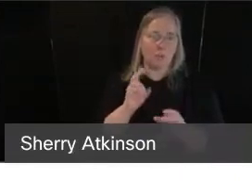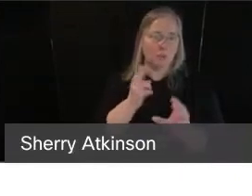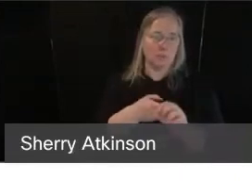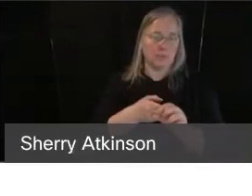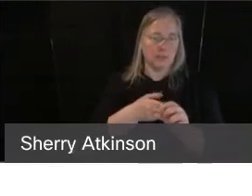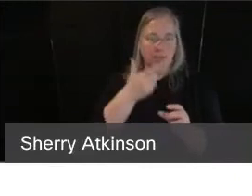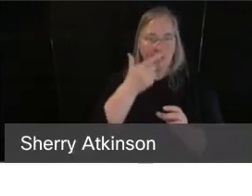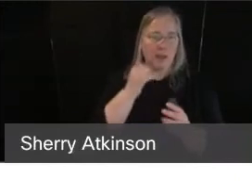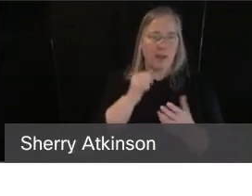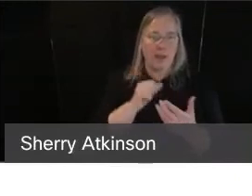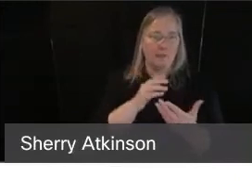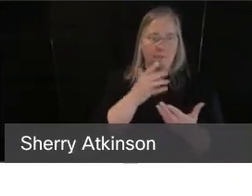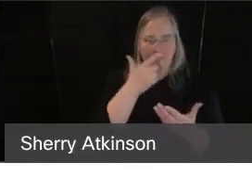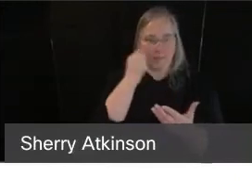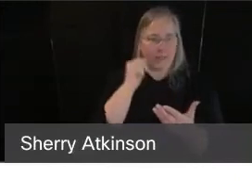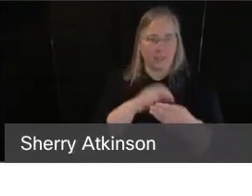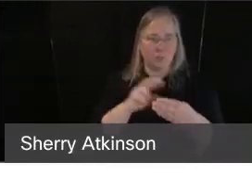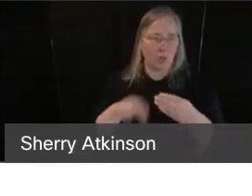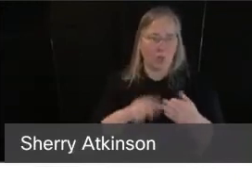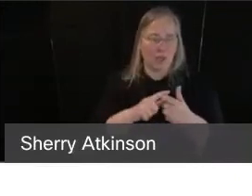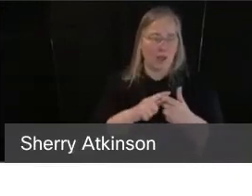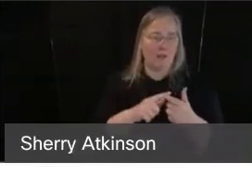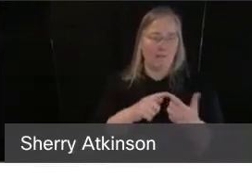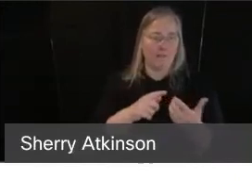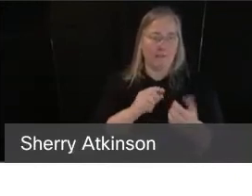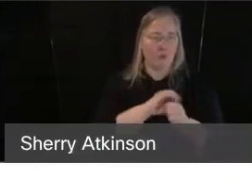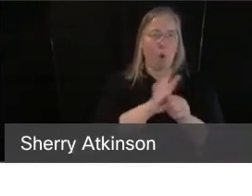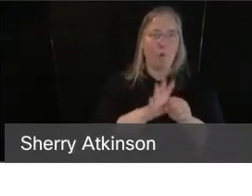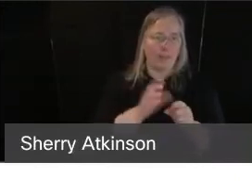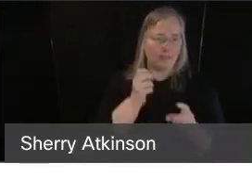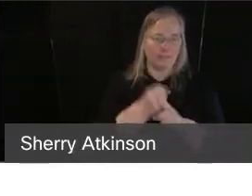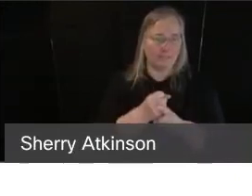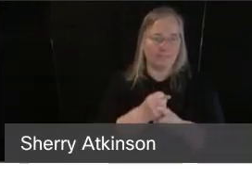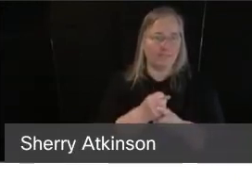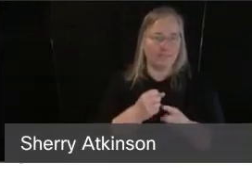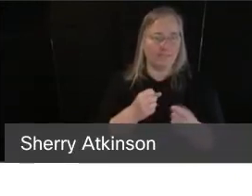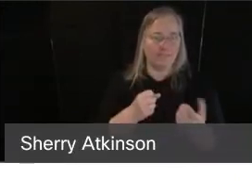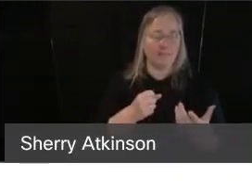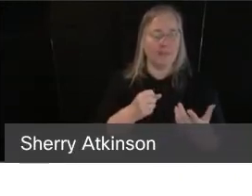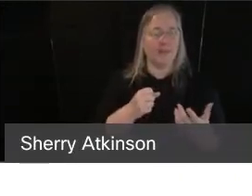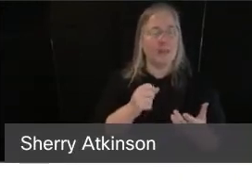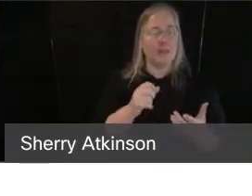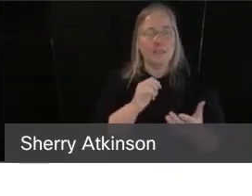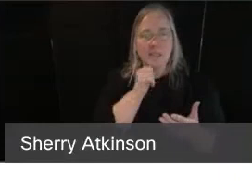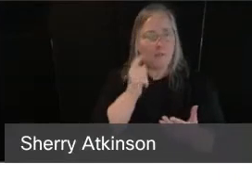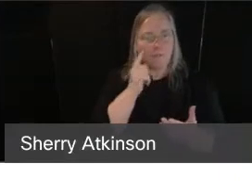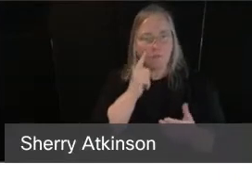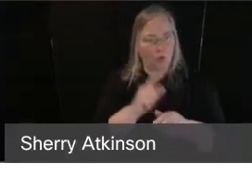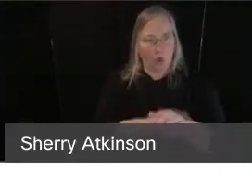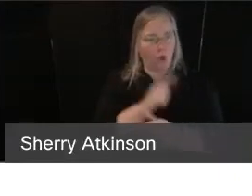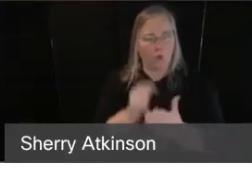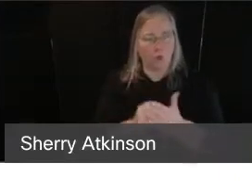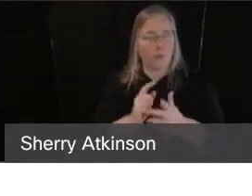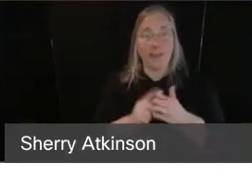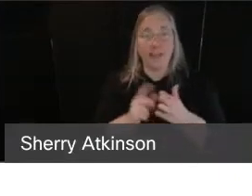requirements, not necessarily leaving the workforce for the long term. This was higher than the state's